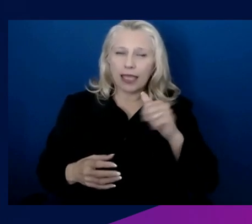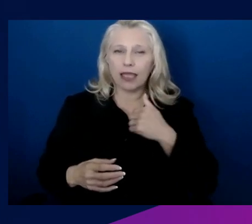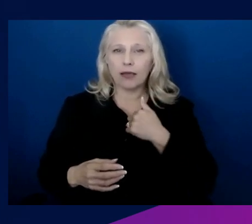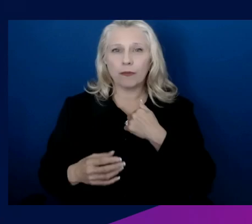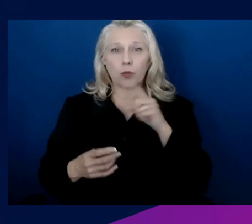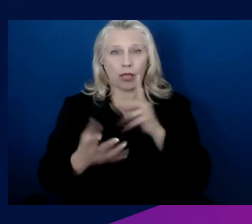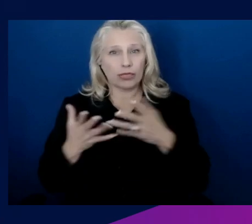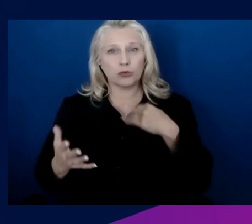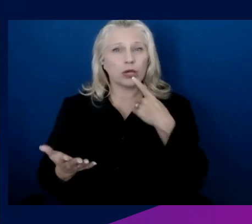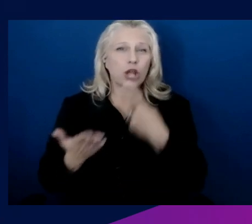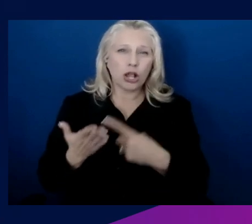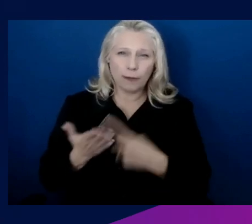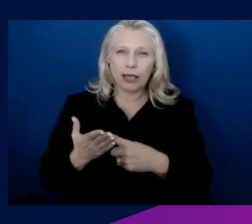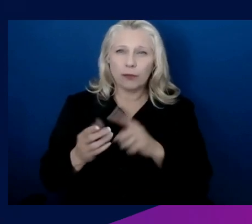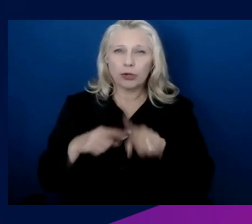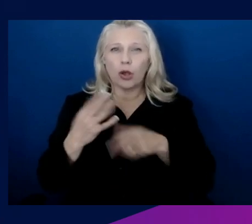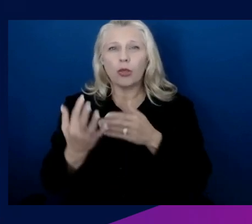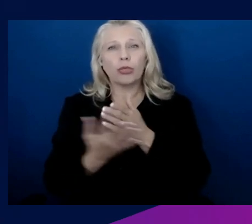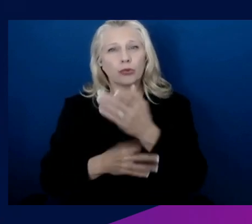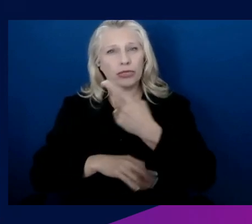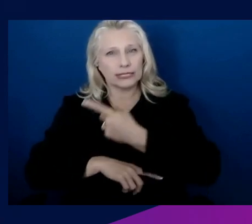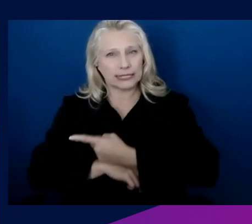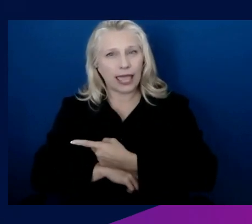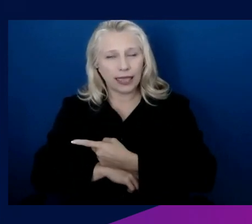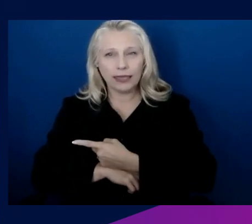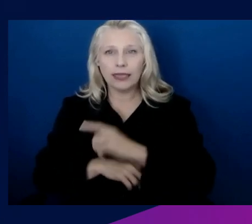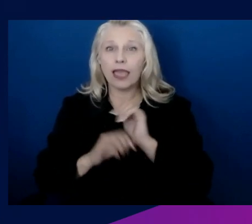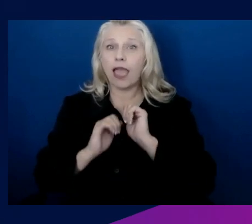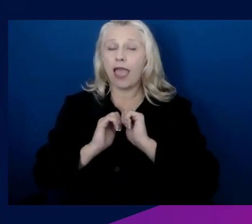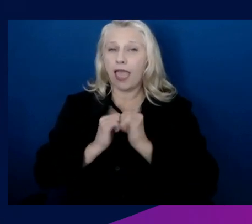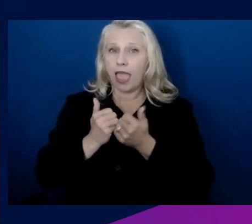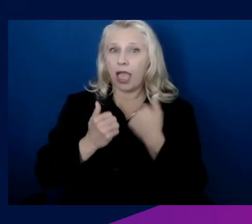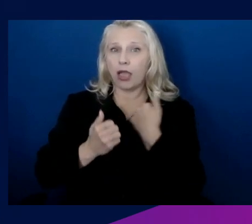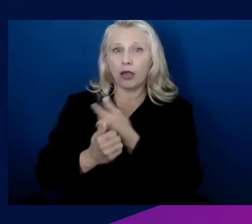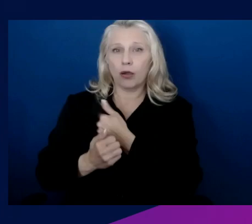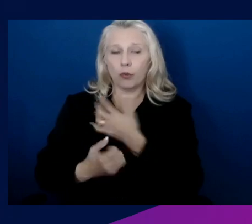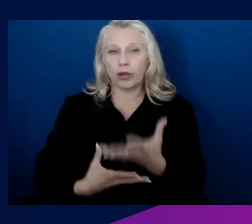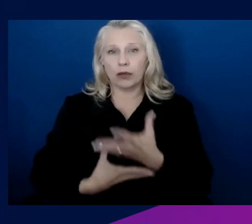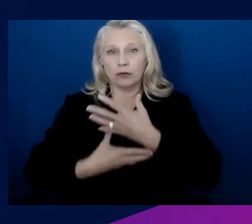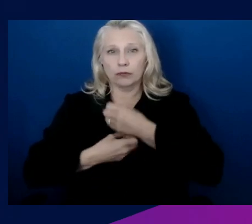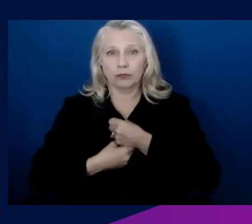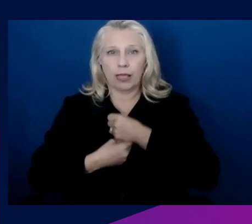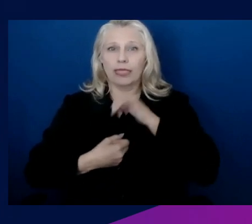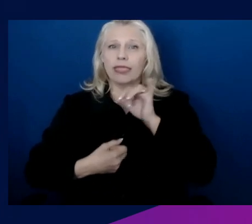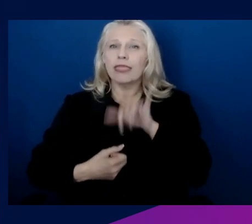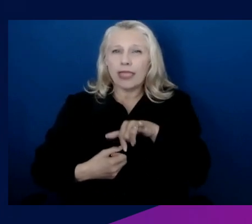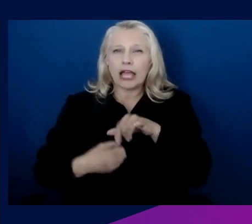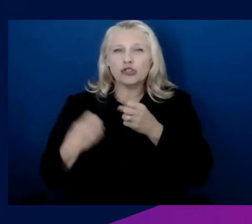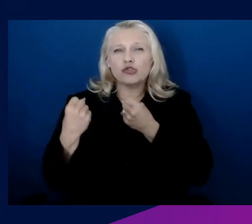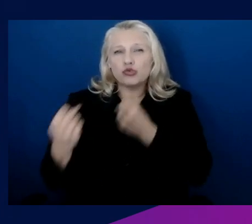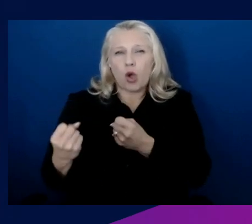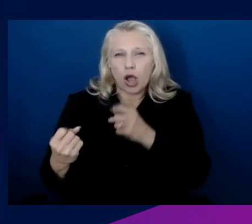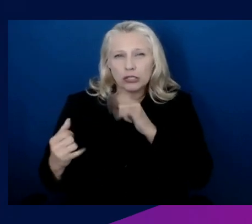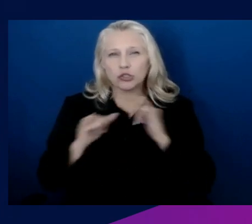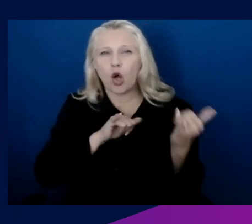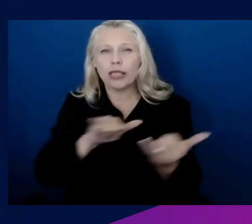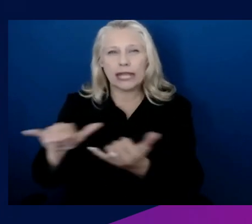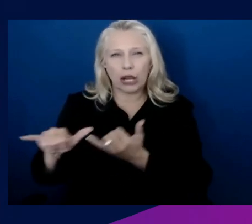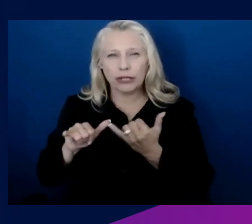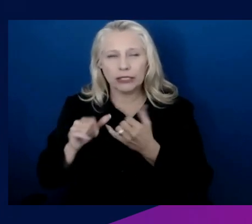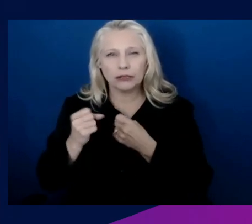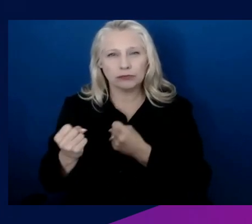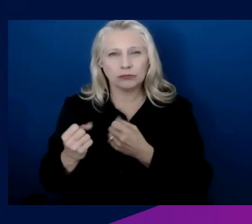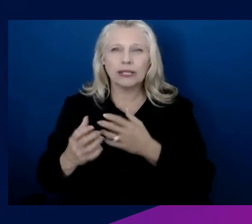go through the day, is how we embrace that strong sense of solidarity and what that means, and